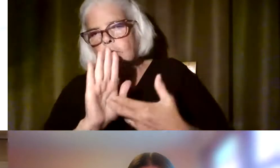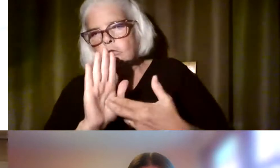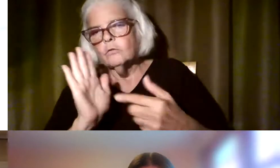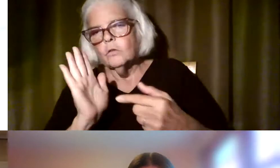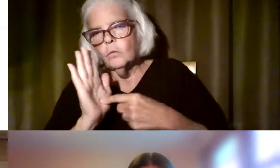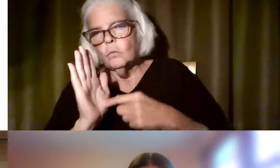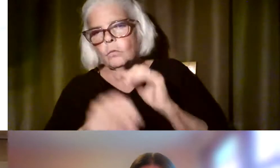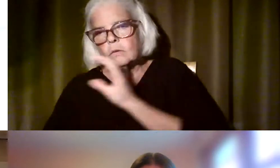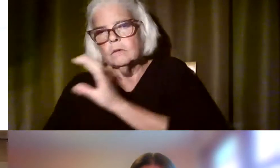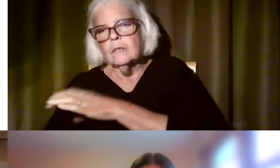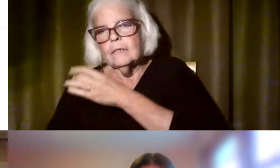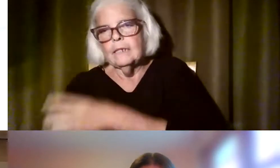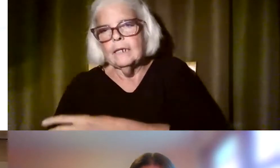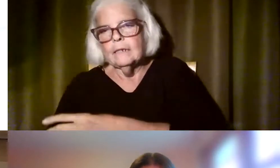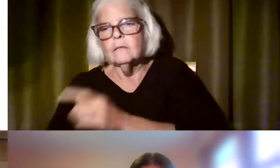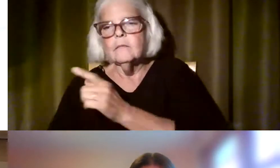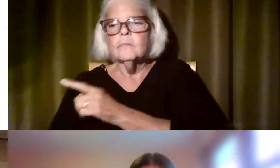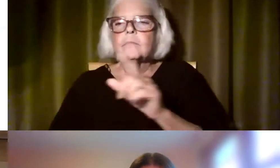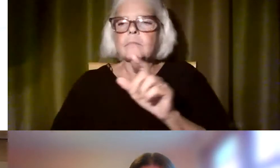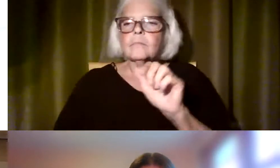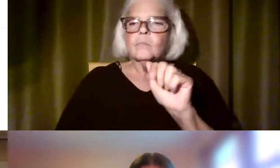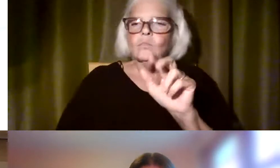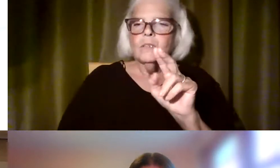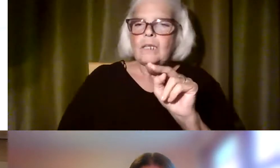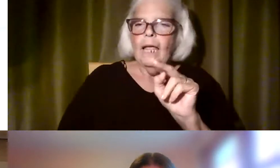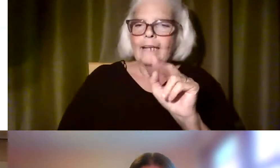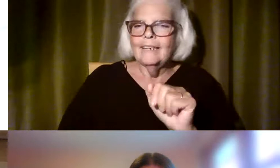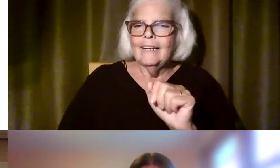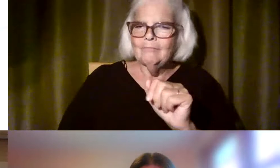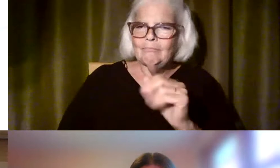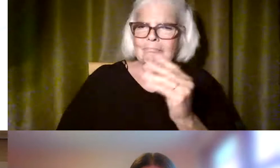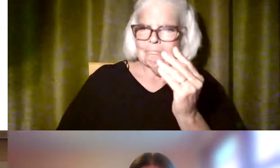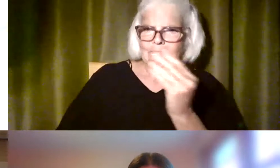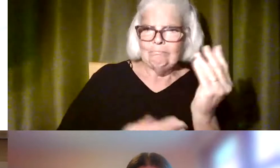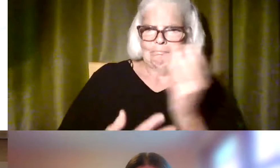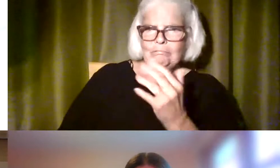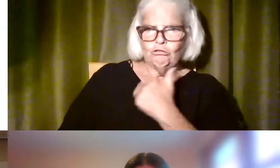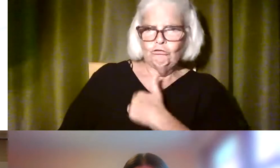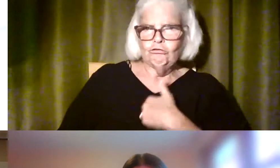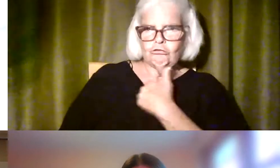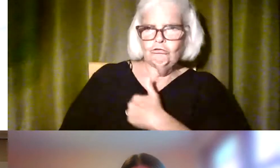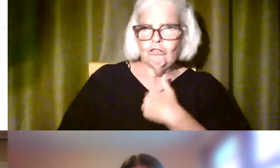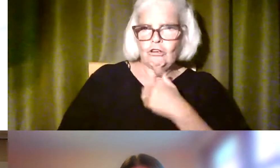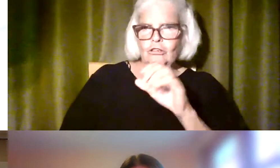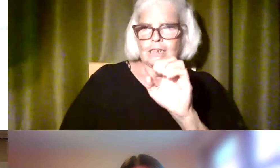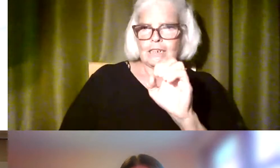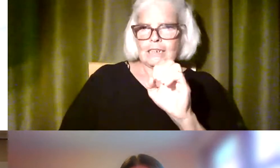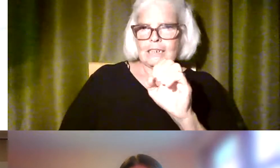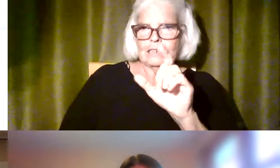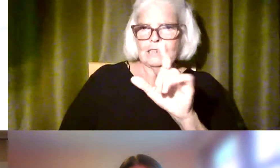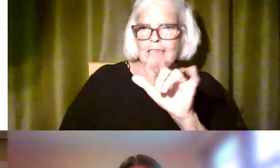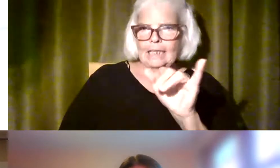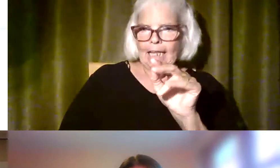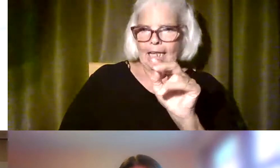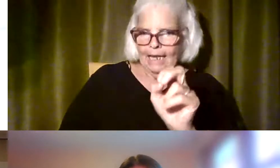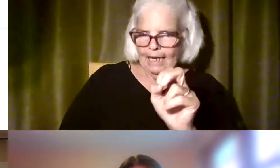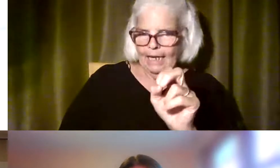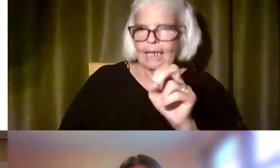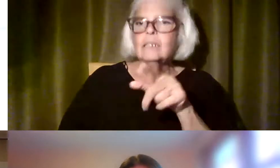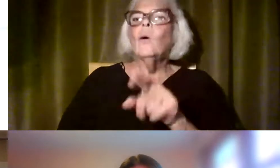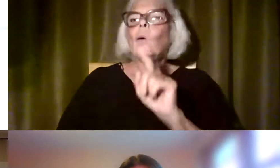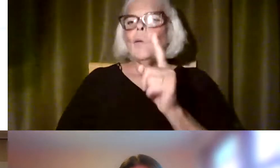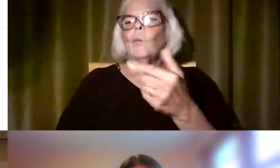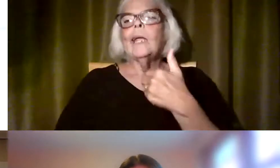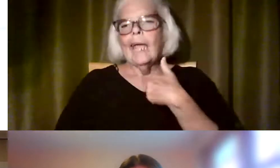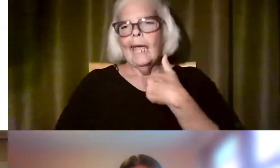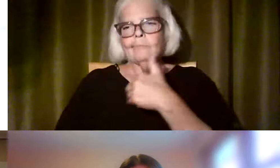Yeah, sorry, Elaine. I know we had a representative from our vaccine team on the call earlier, but I think they've jumped to a different meeting. But